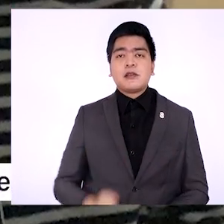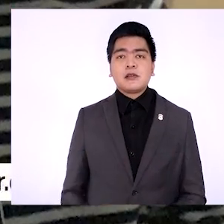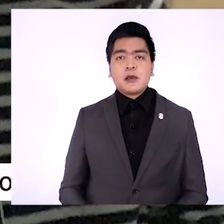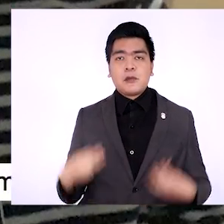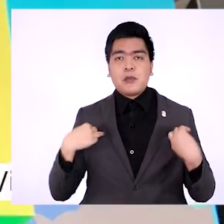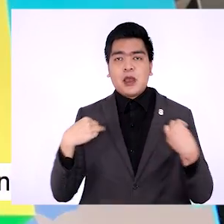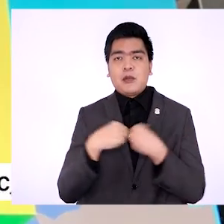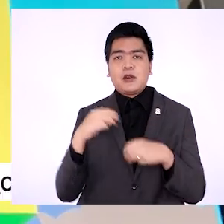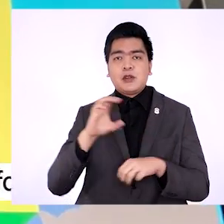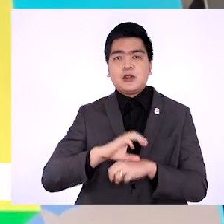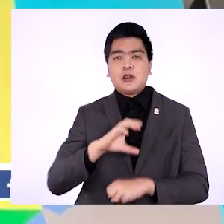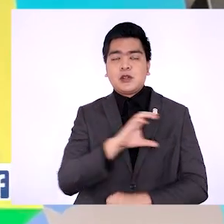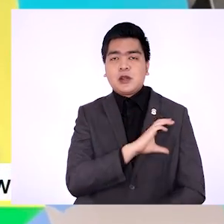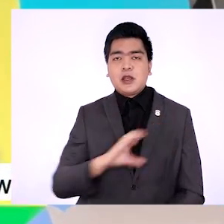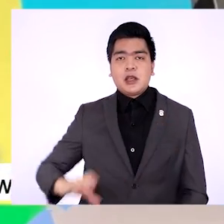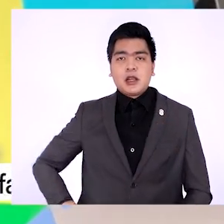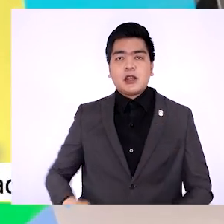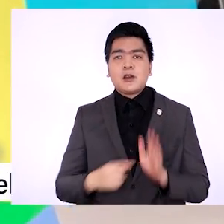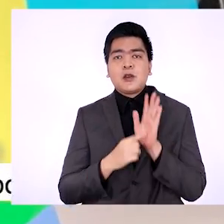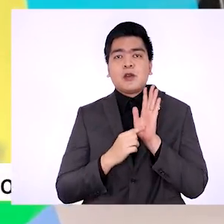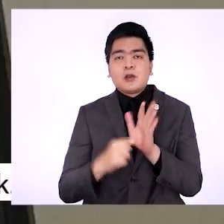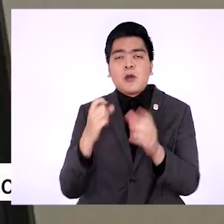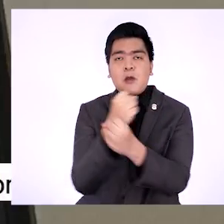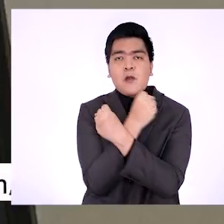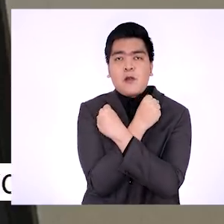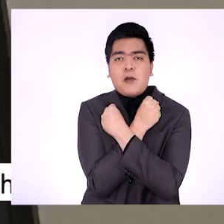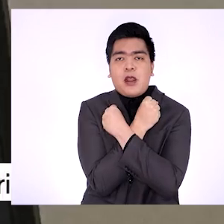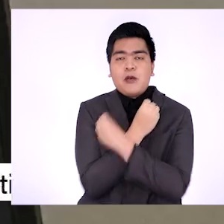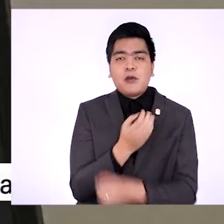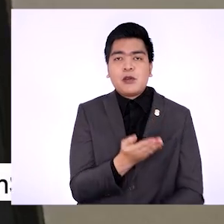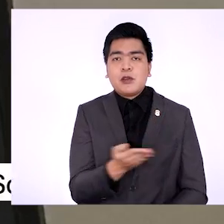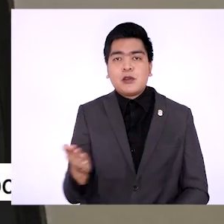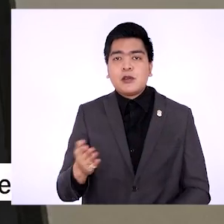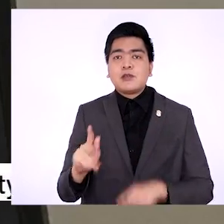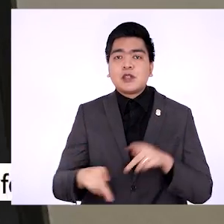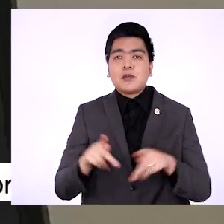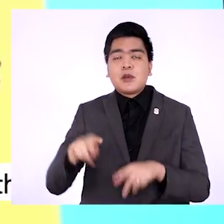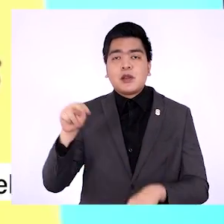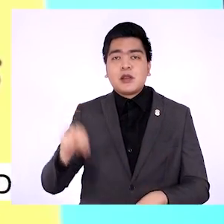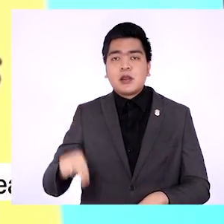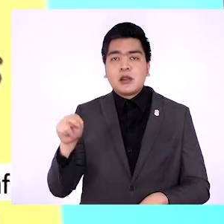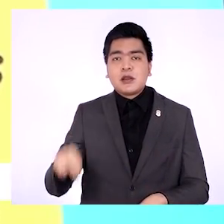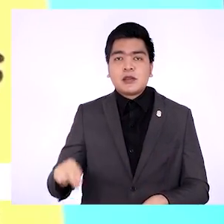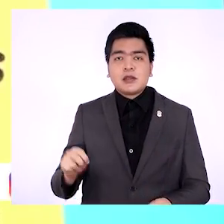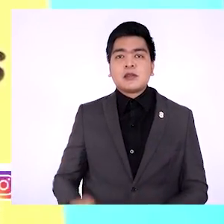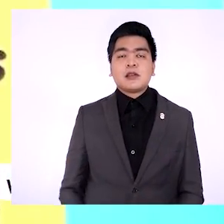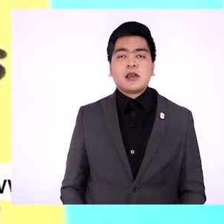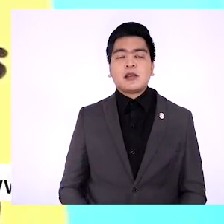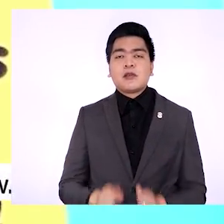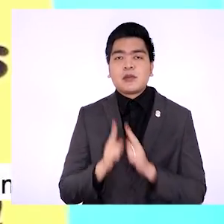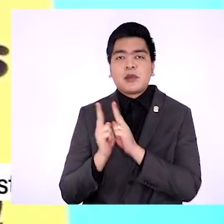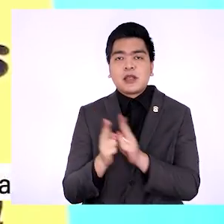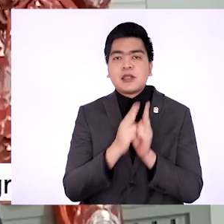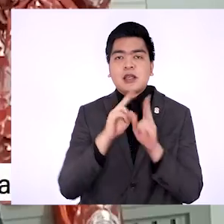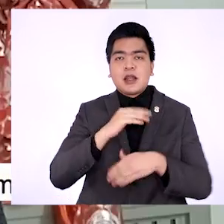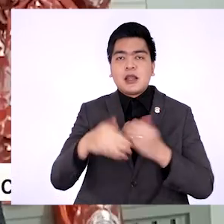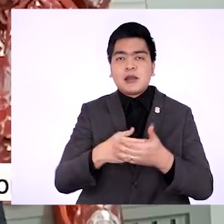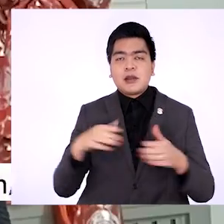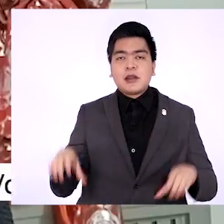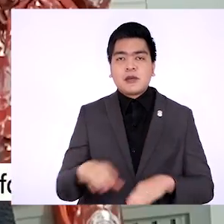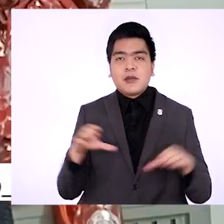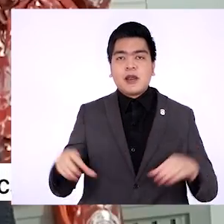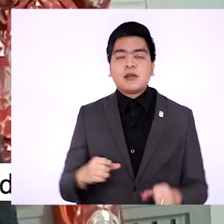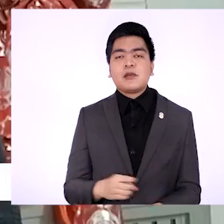the Iglesia Ni Cristo show compassion to those in need and continue to be united in all endeavors. From